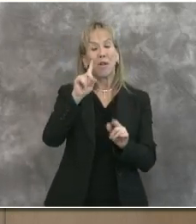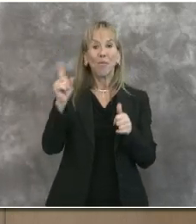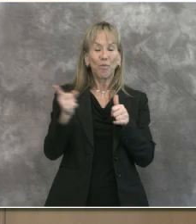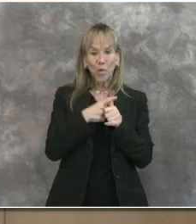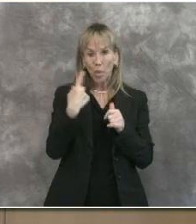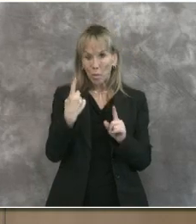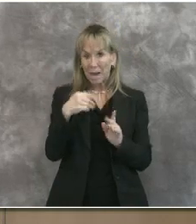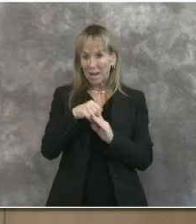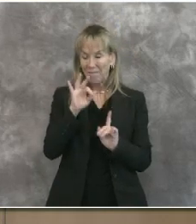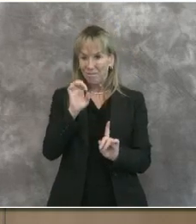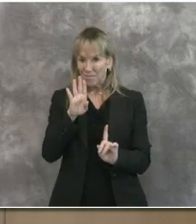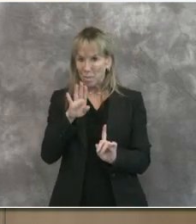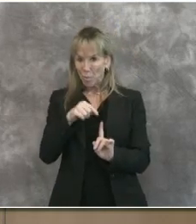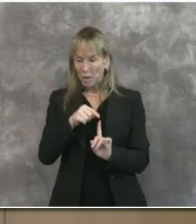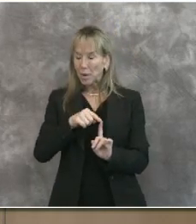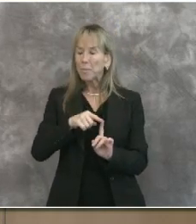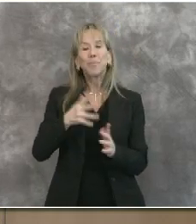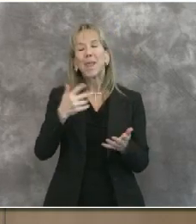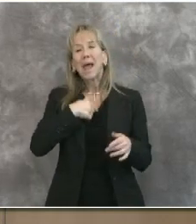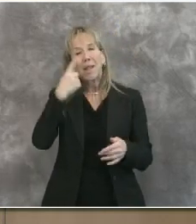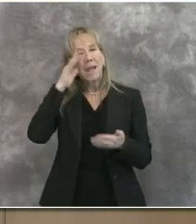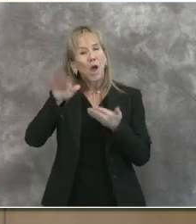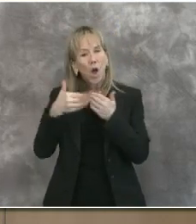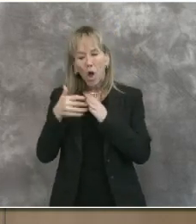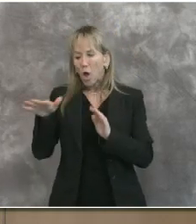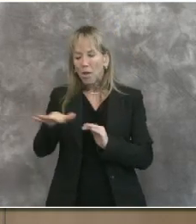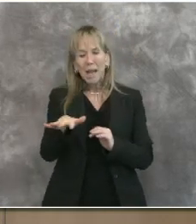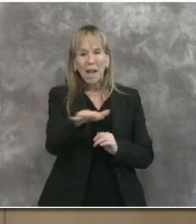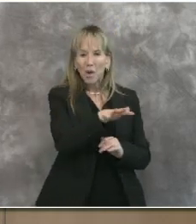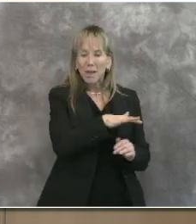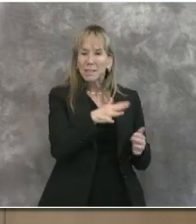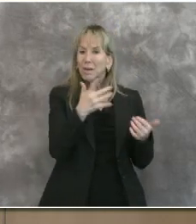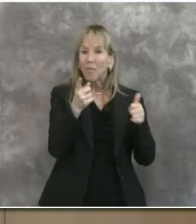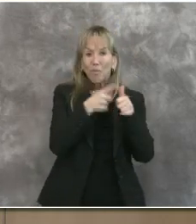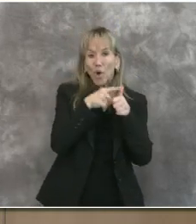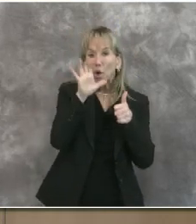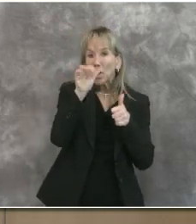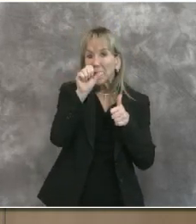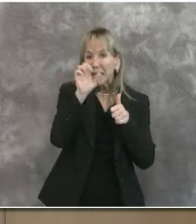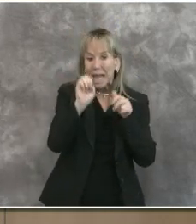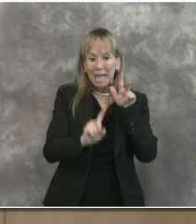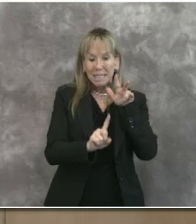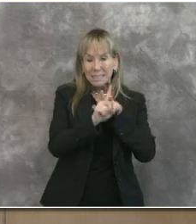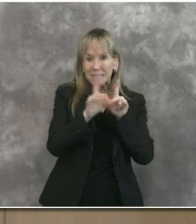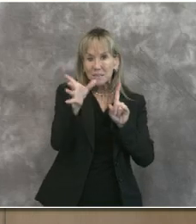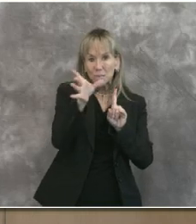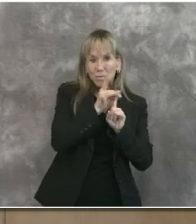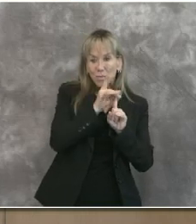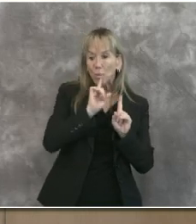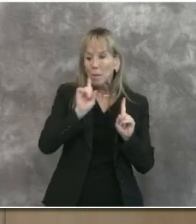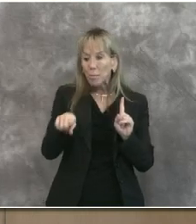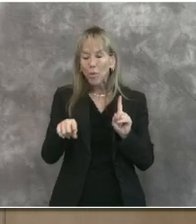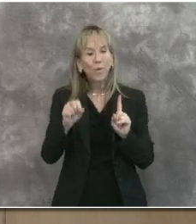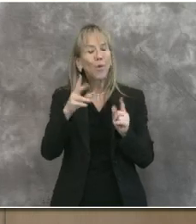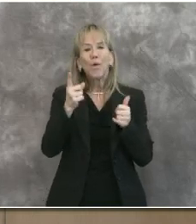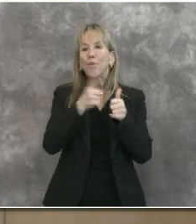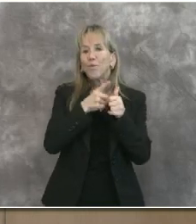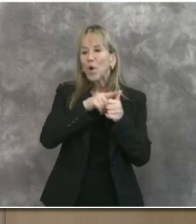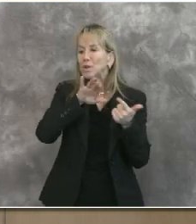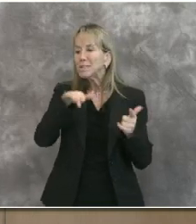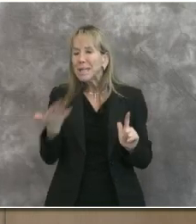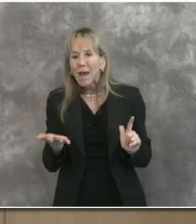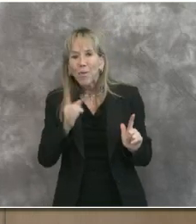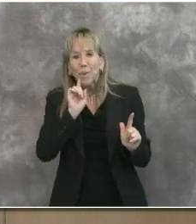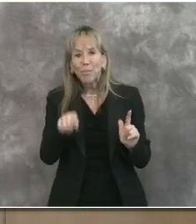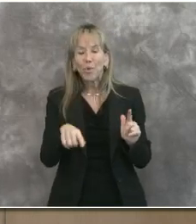every jurisdiction that's looked at this, whether it's first case reported, whether it's first death reported, hospitalization